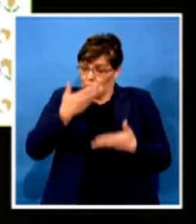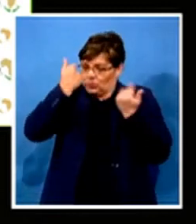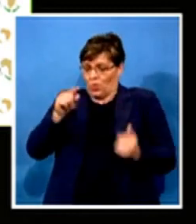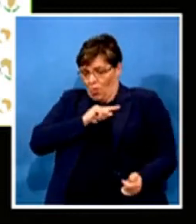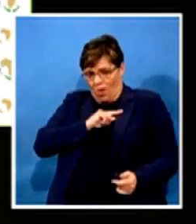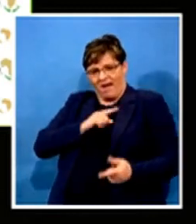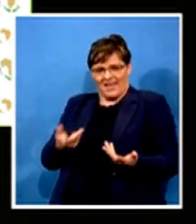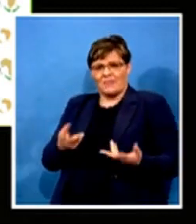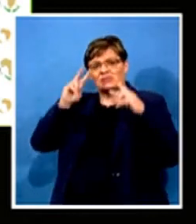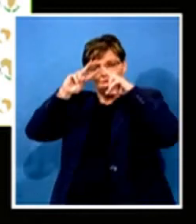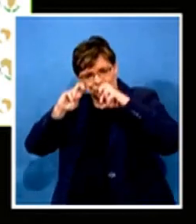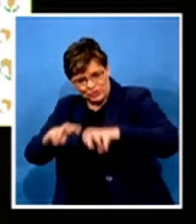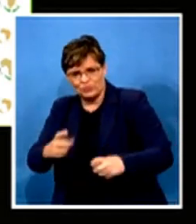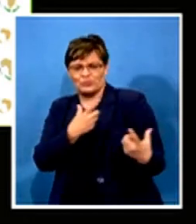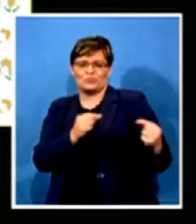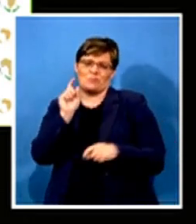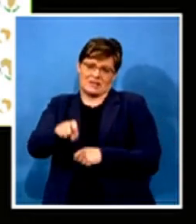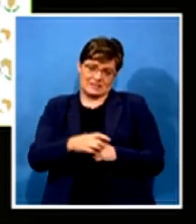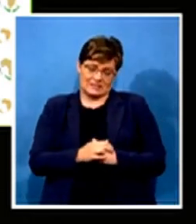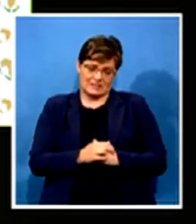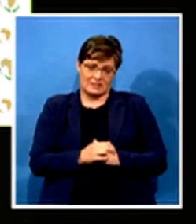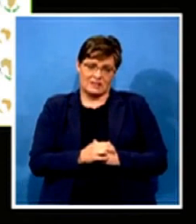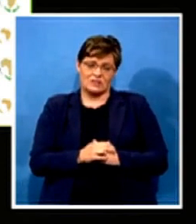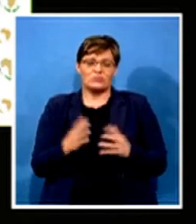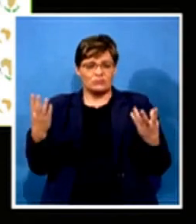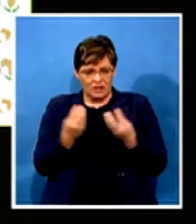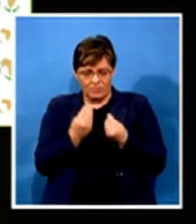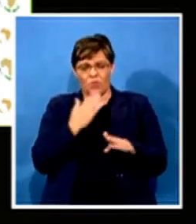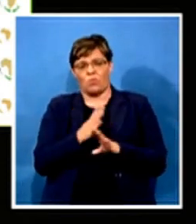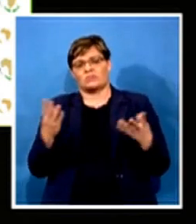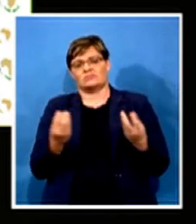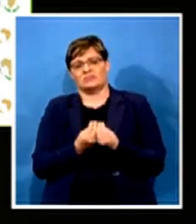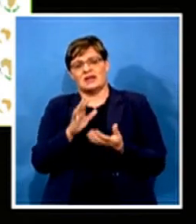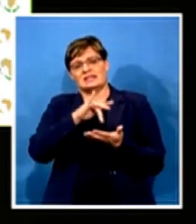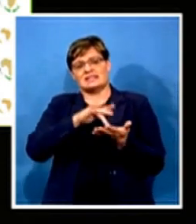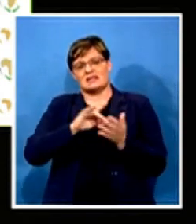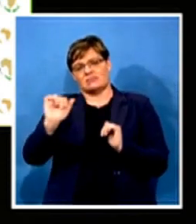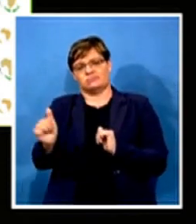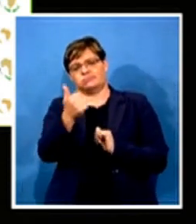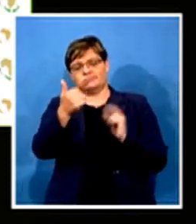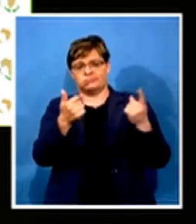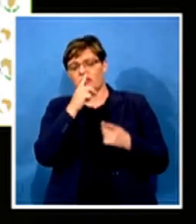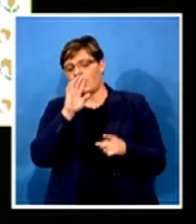work on together with our collaborators and centers of excellence to generate good information.